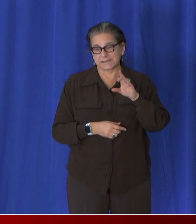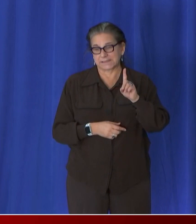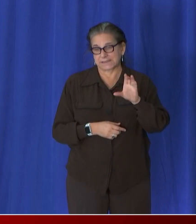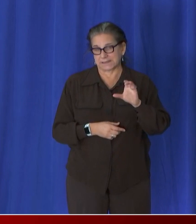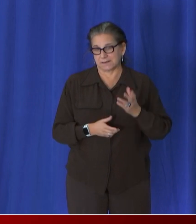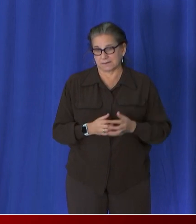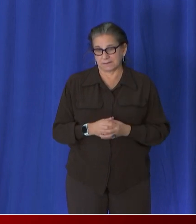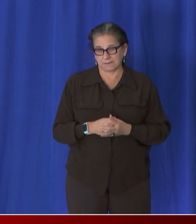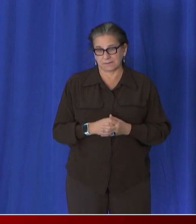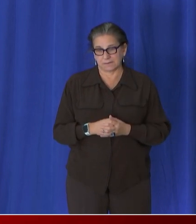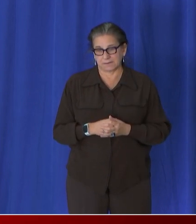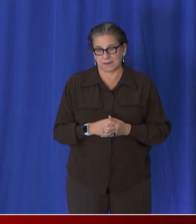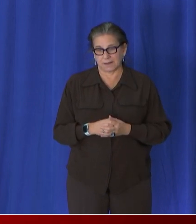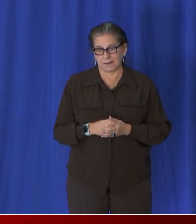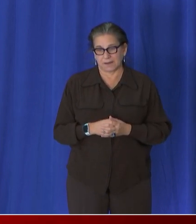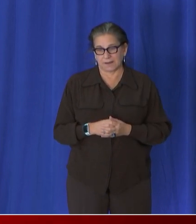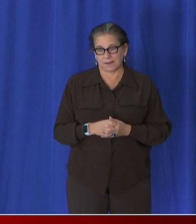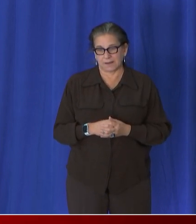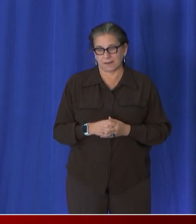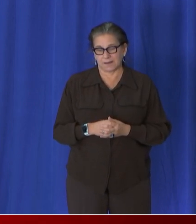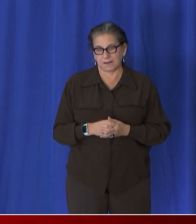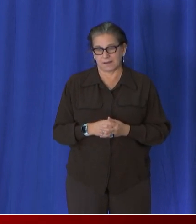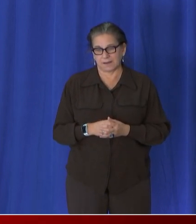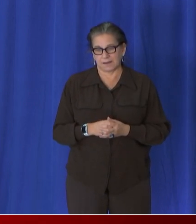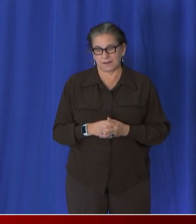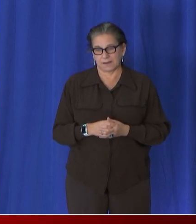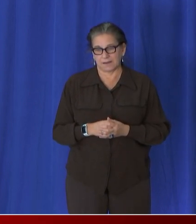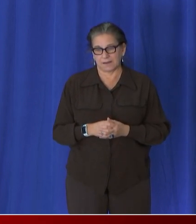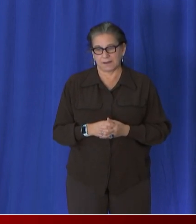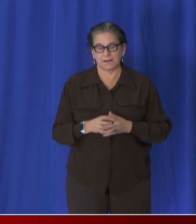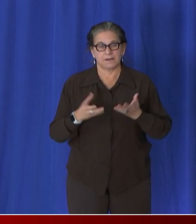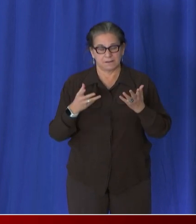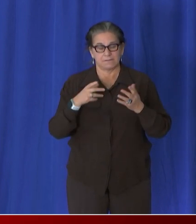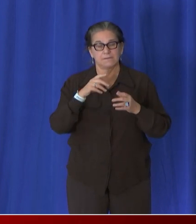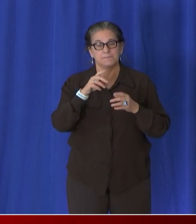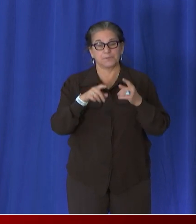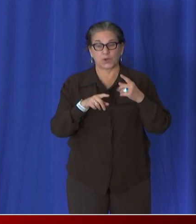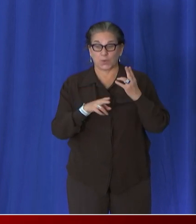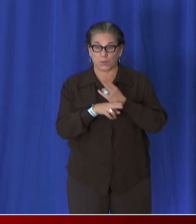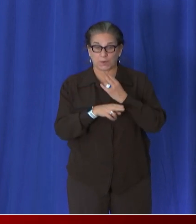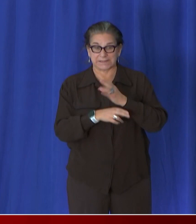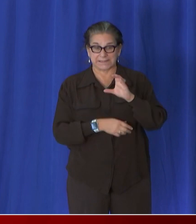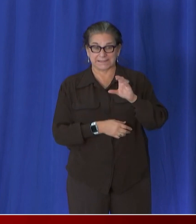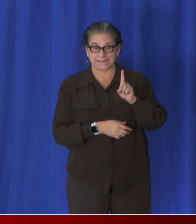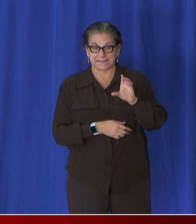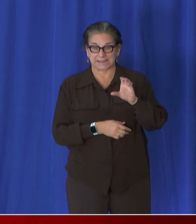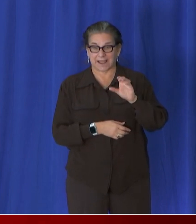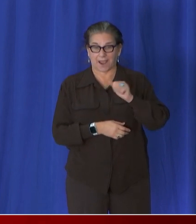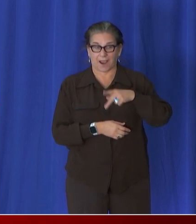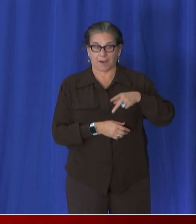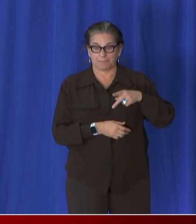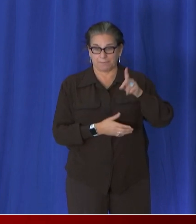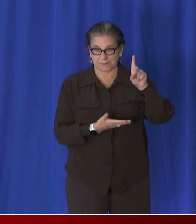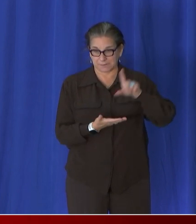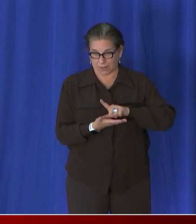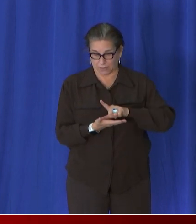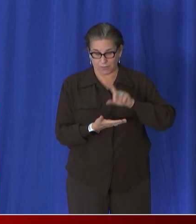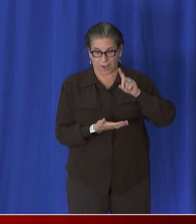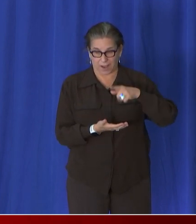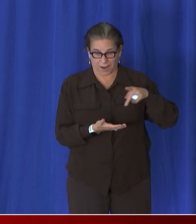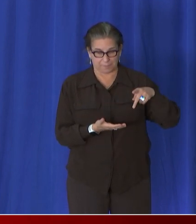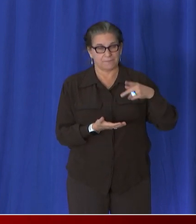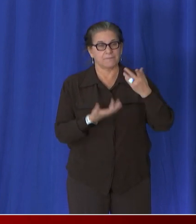so businesses have as much time as possible to prepare. If you are a resident who is not